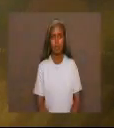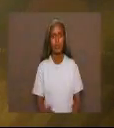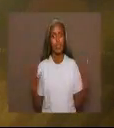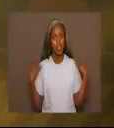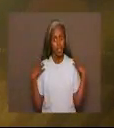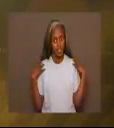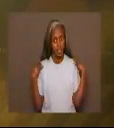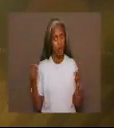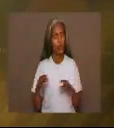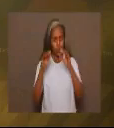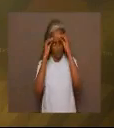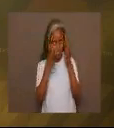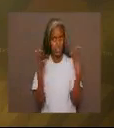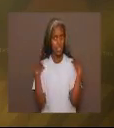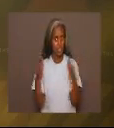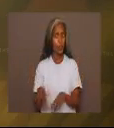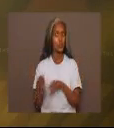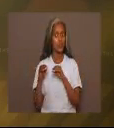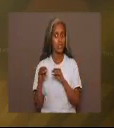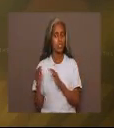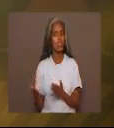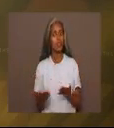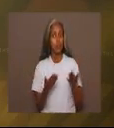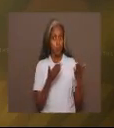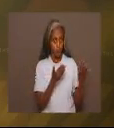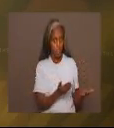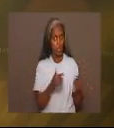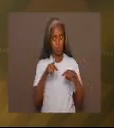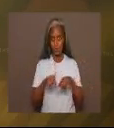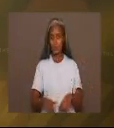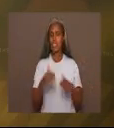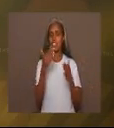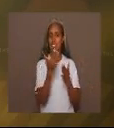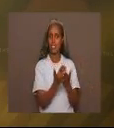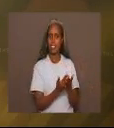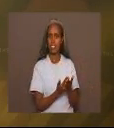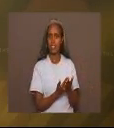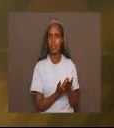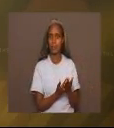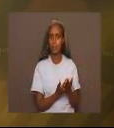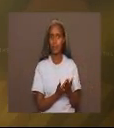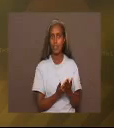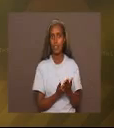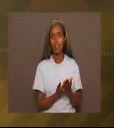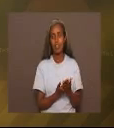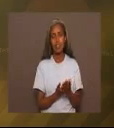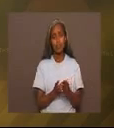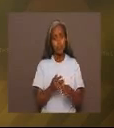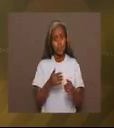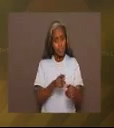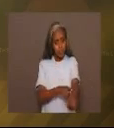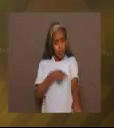Hello, teacher. Hello, students. Welcome to today's lesson. So far, in